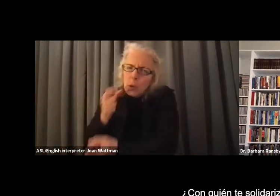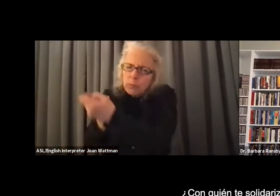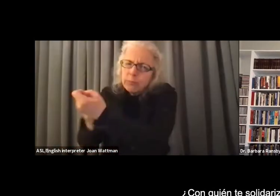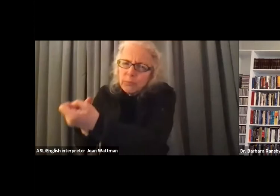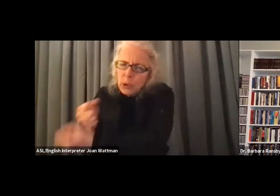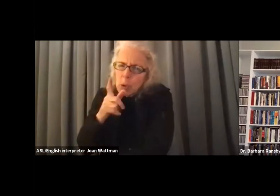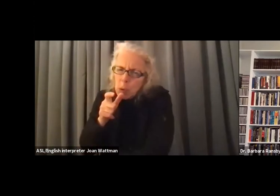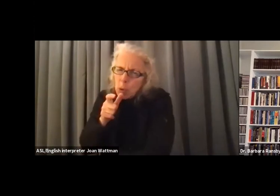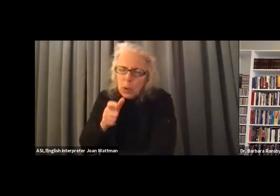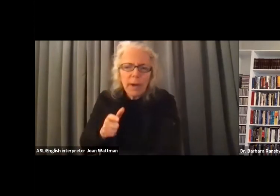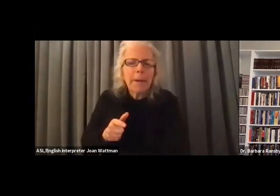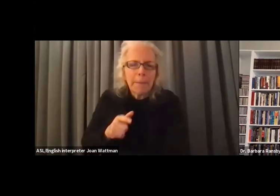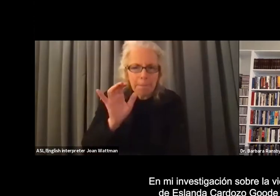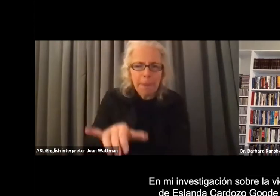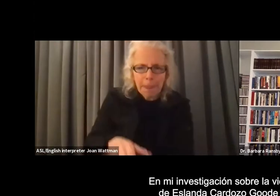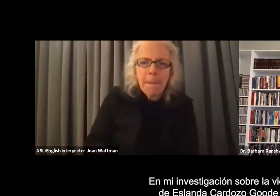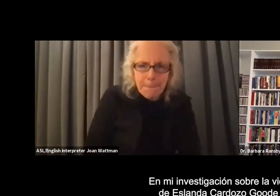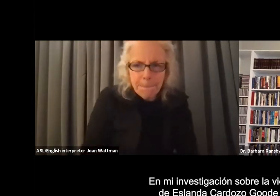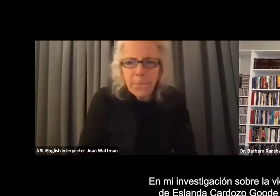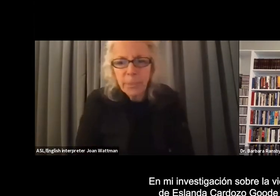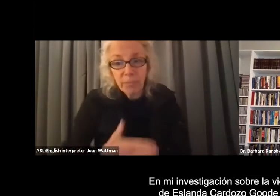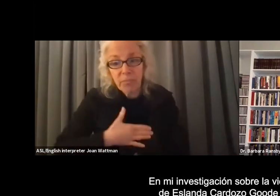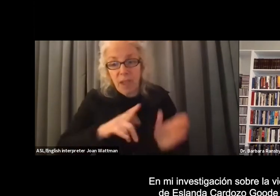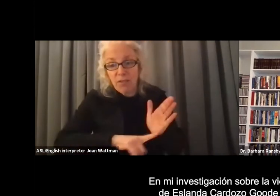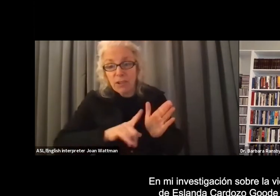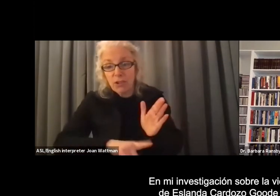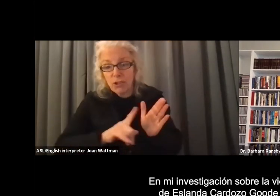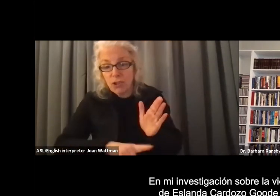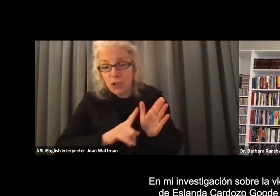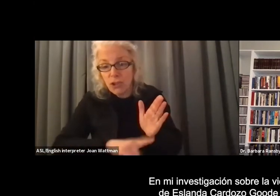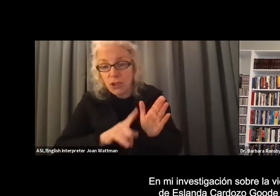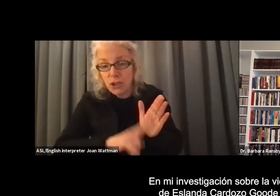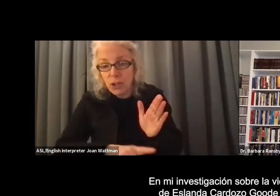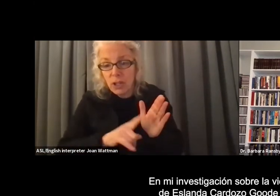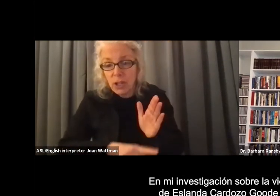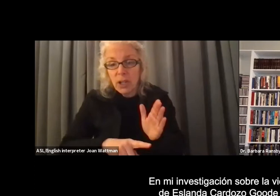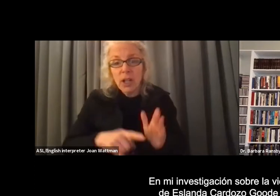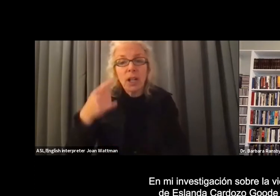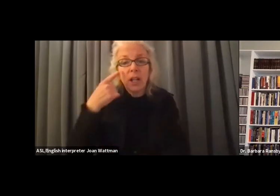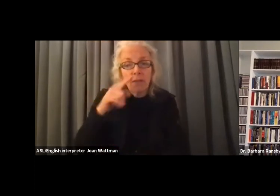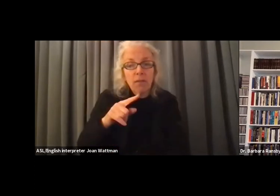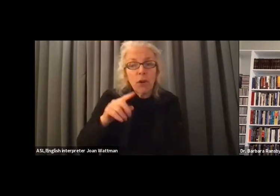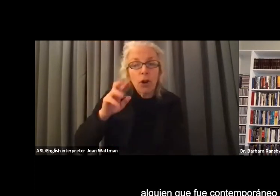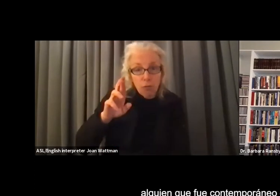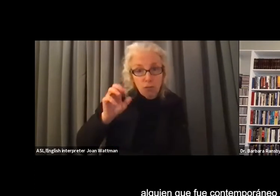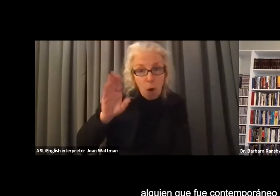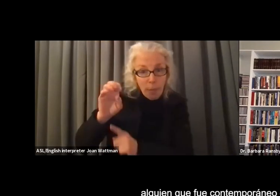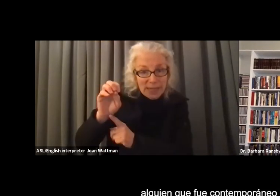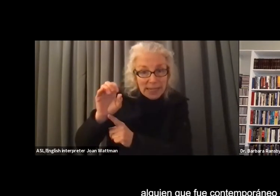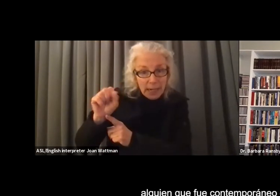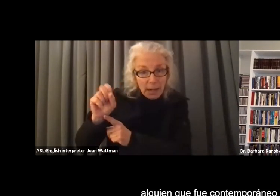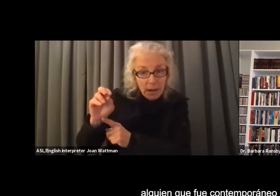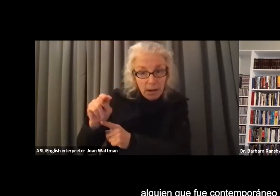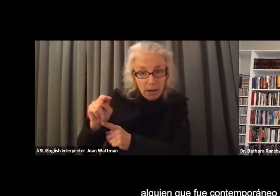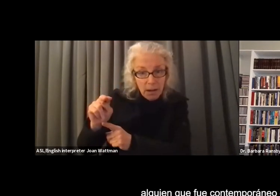solidarity with? In my research on the life and work of Eslanda Cardozo Good Robeson, somewhat